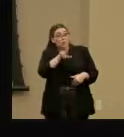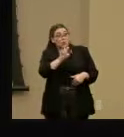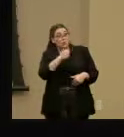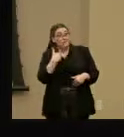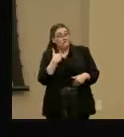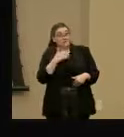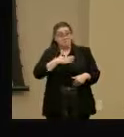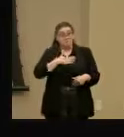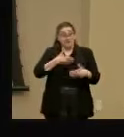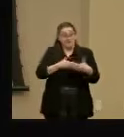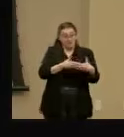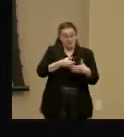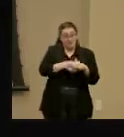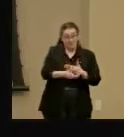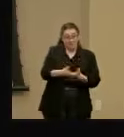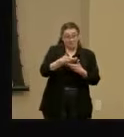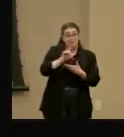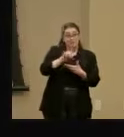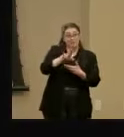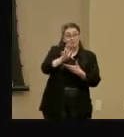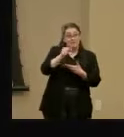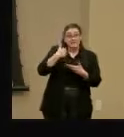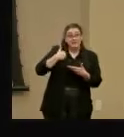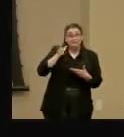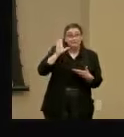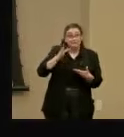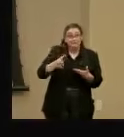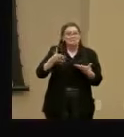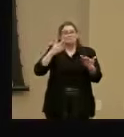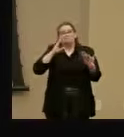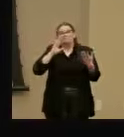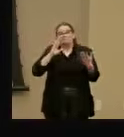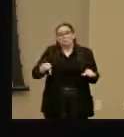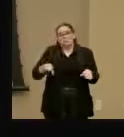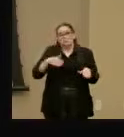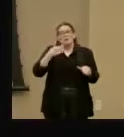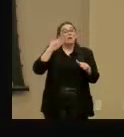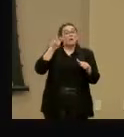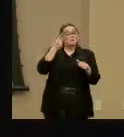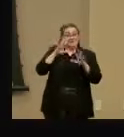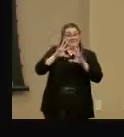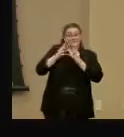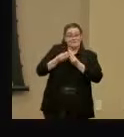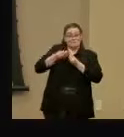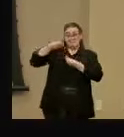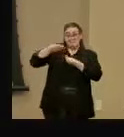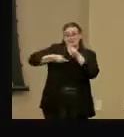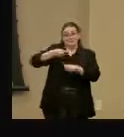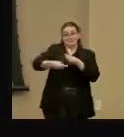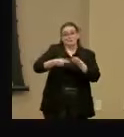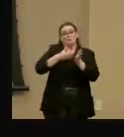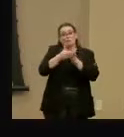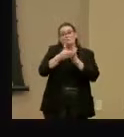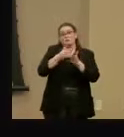disease? We cannot fully predict this. We know that autoimmune diseases do run in families, including lupus or other